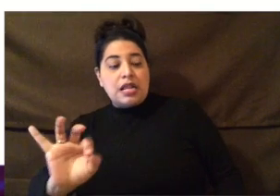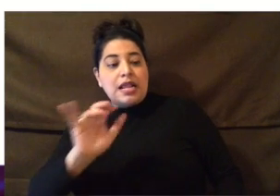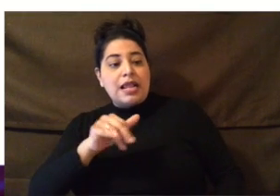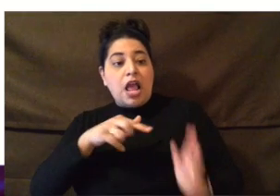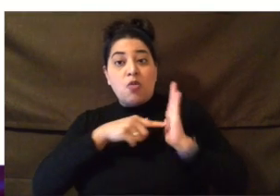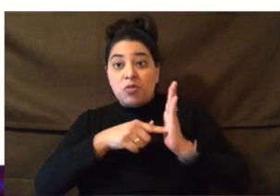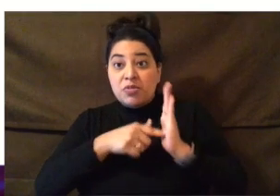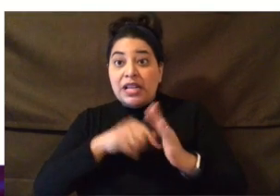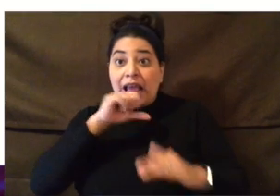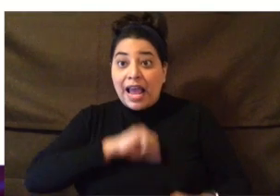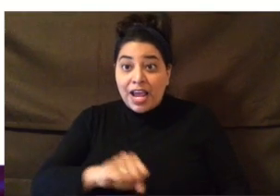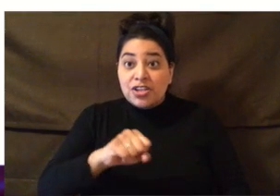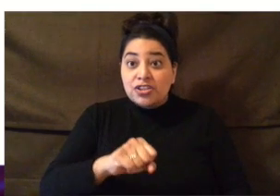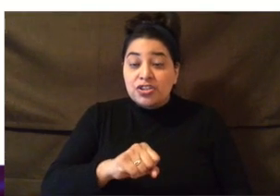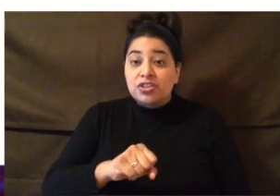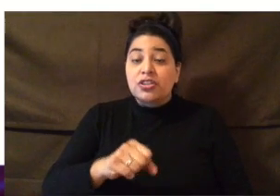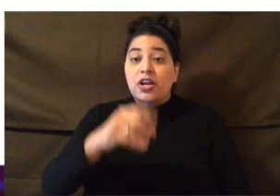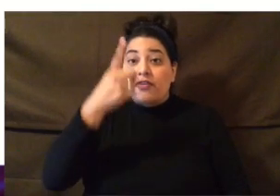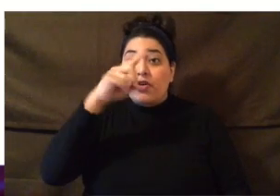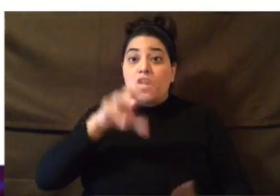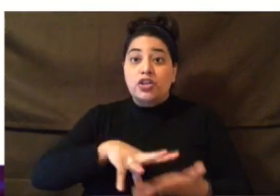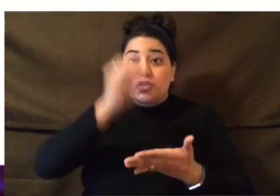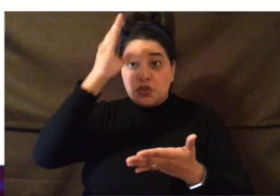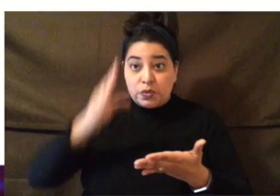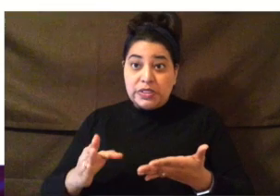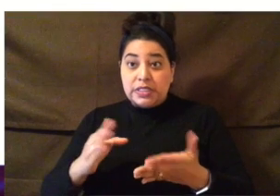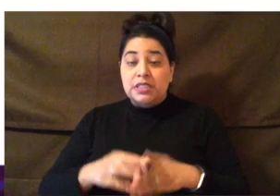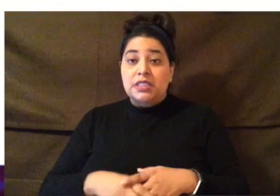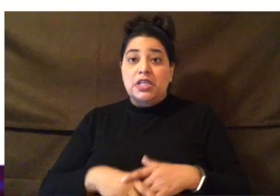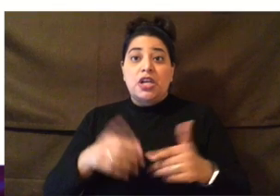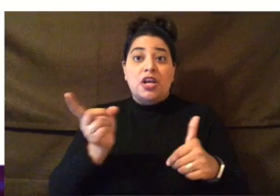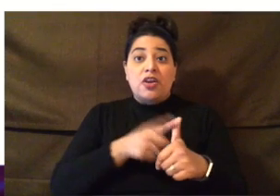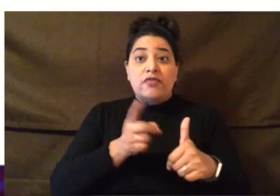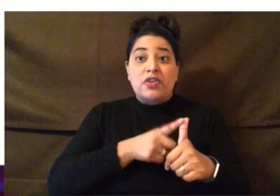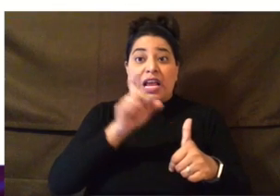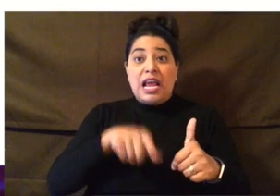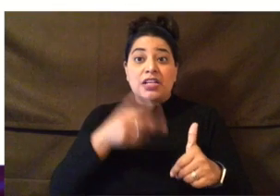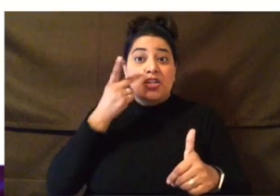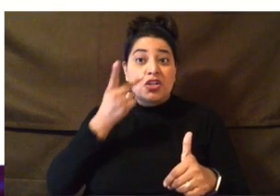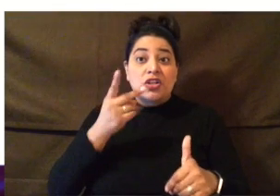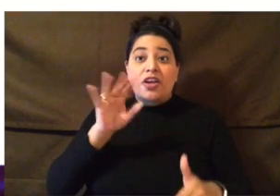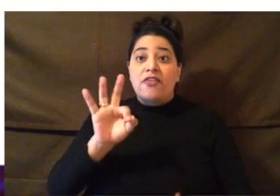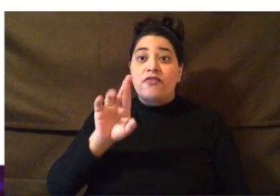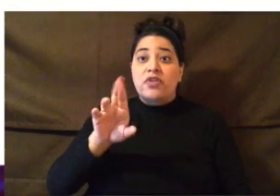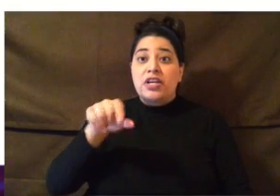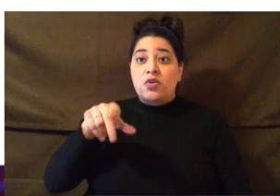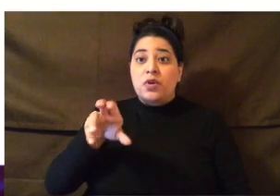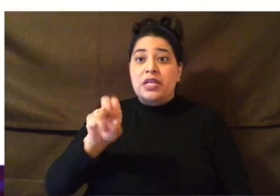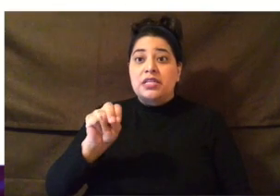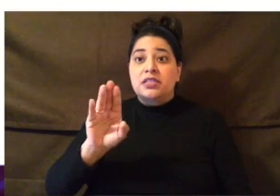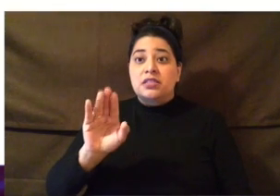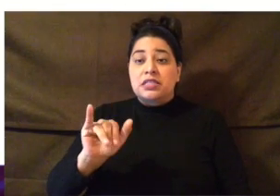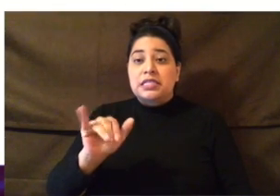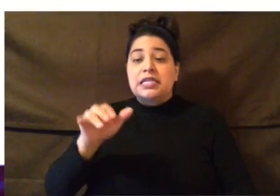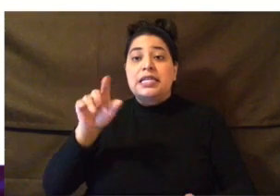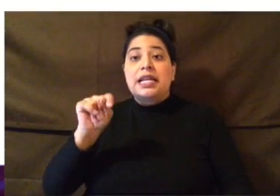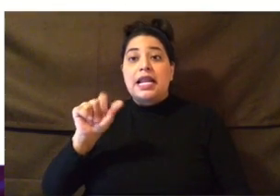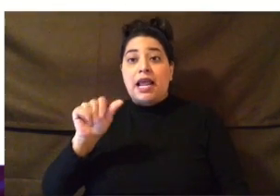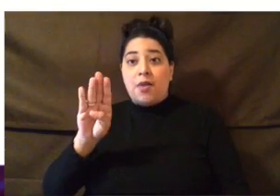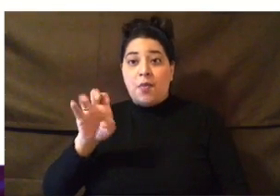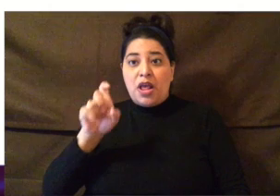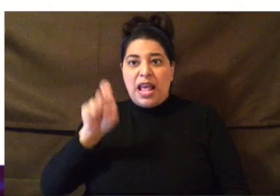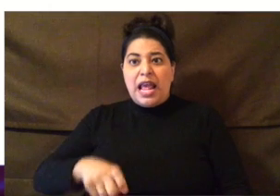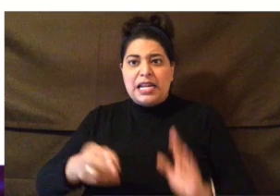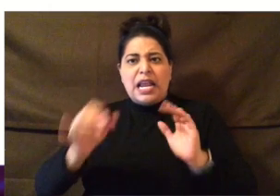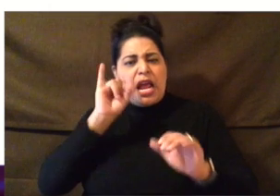the ages of the students. So the first thing we're going to have to do is look at our frequency table. And we are going to have to identify